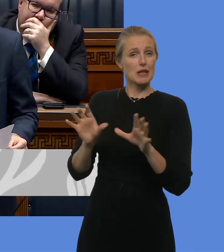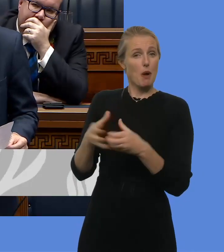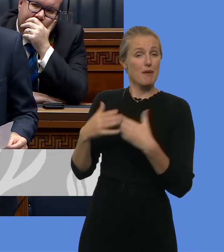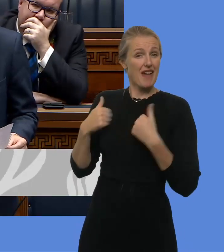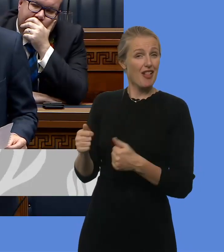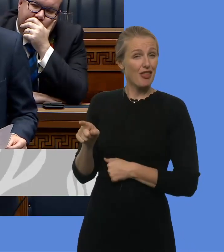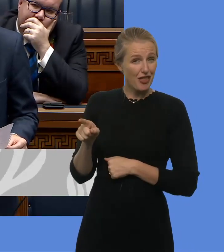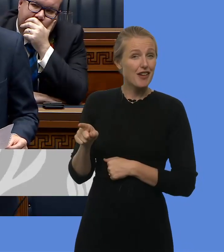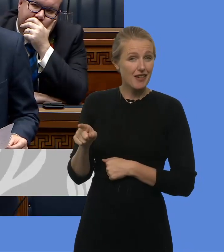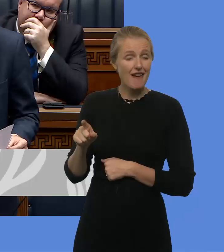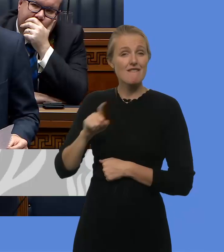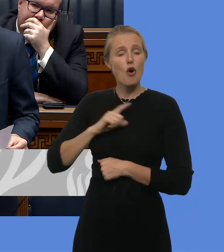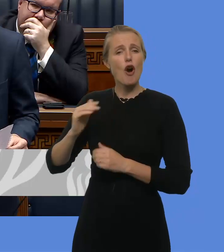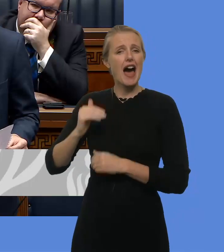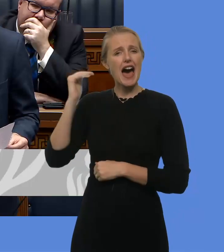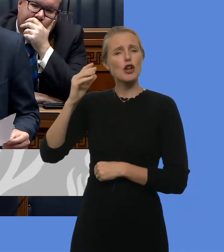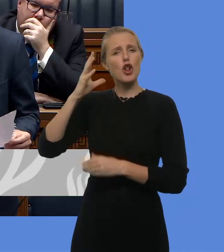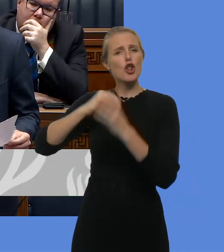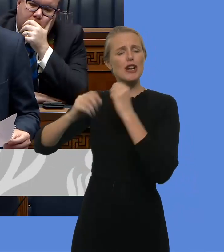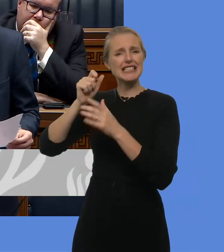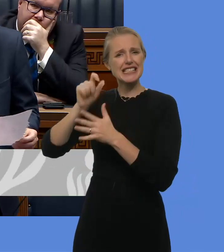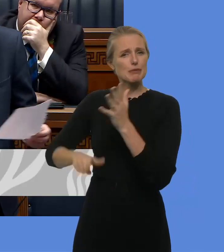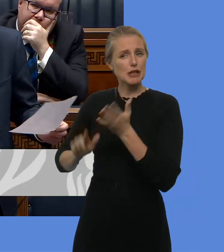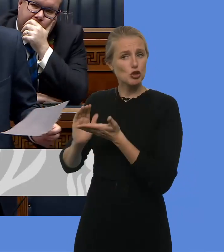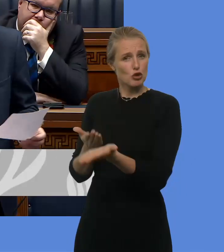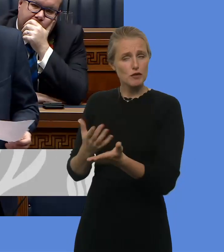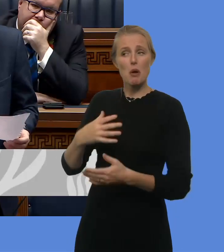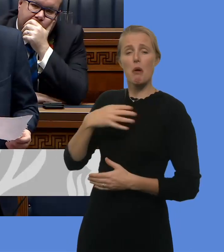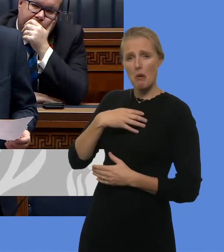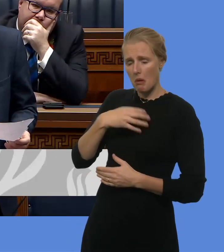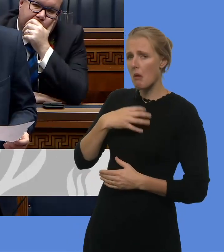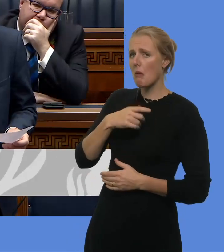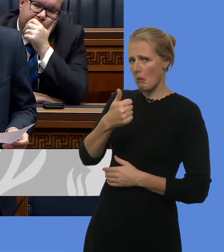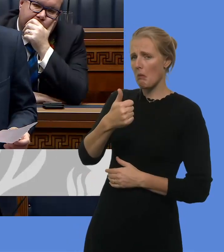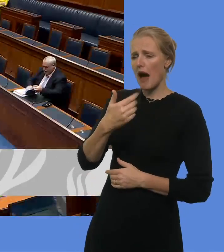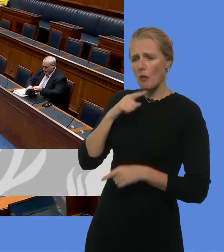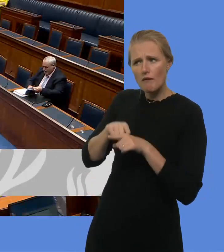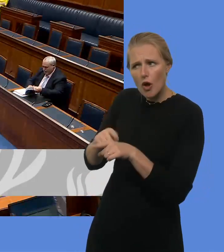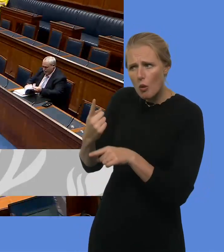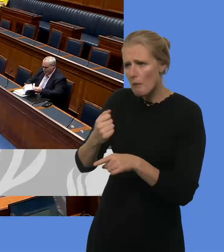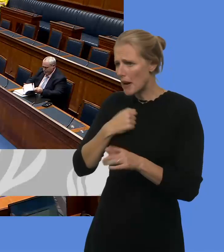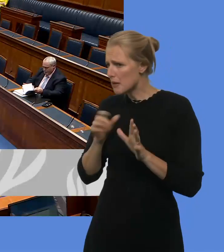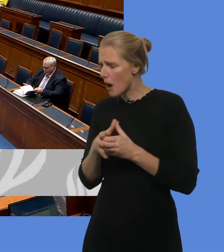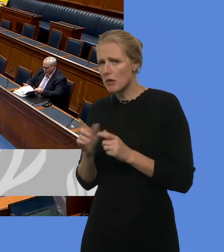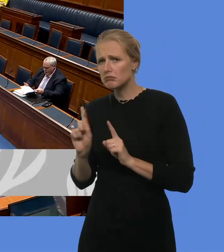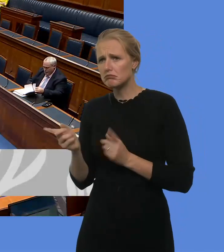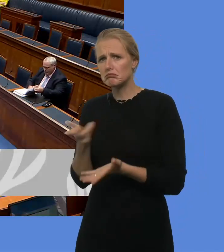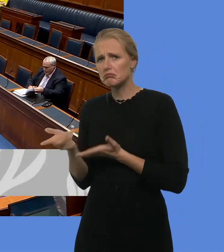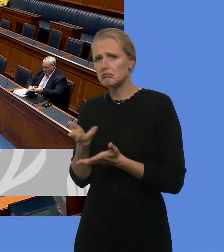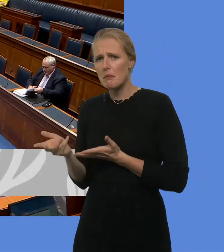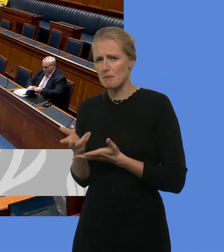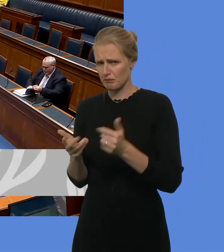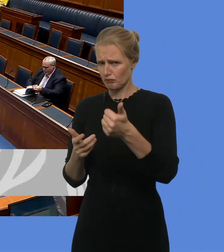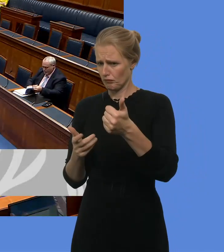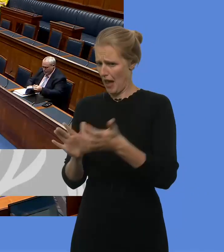Health in terms of the adult learning disability services, and that's certainly something that I'll follow up on with my department. There'll be no